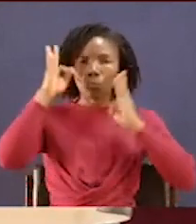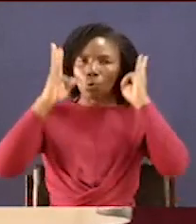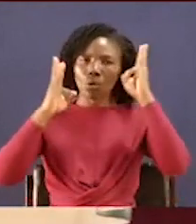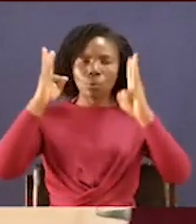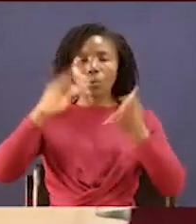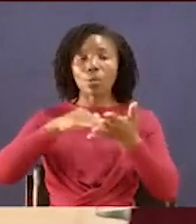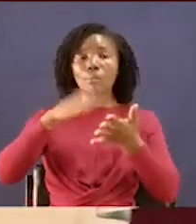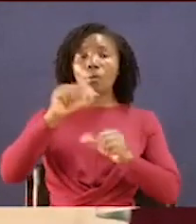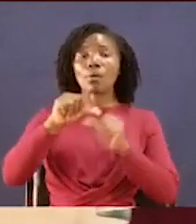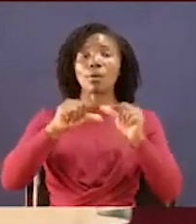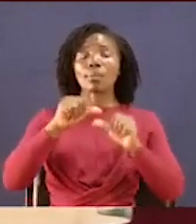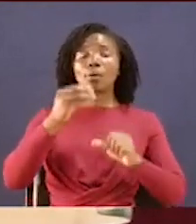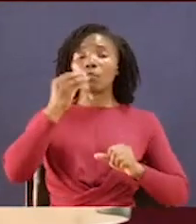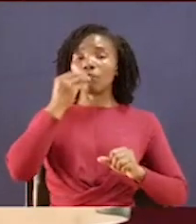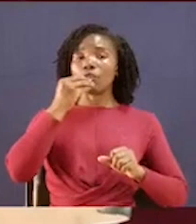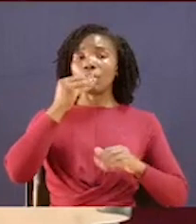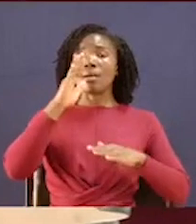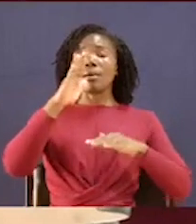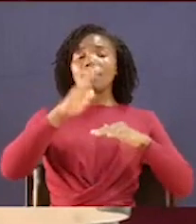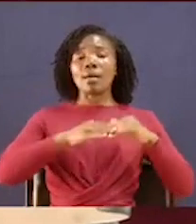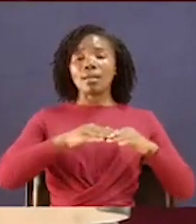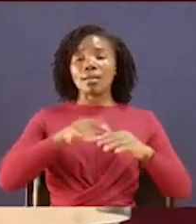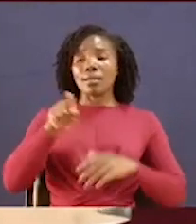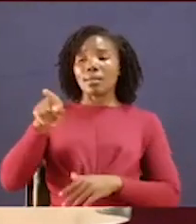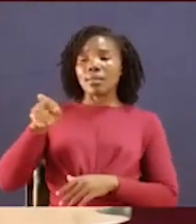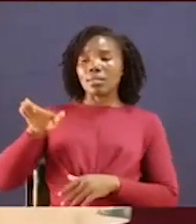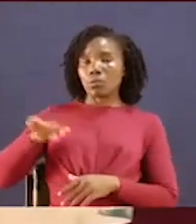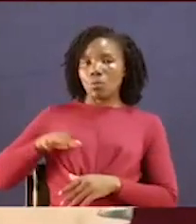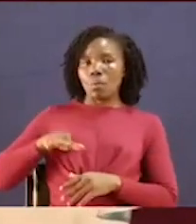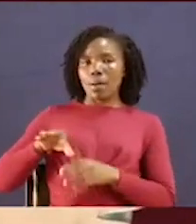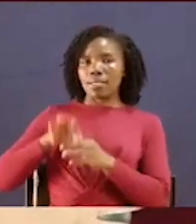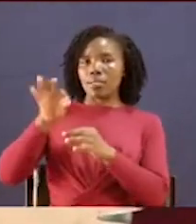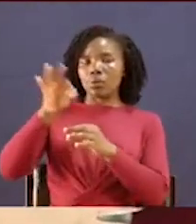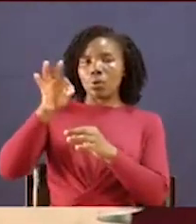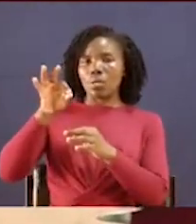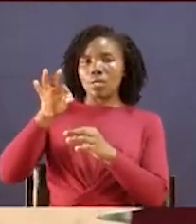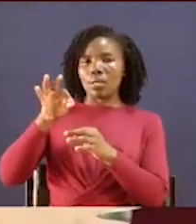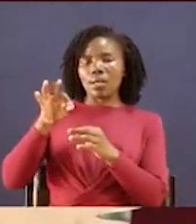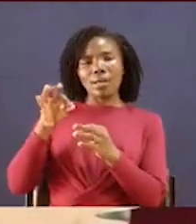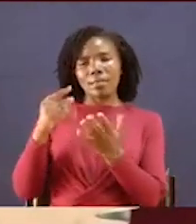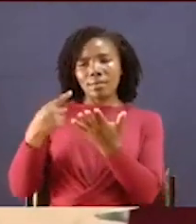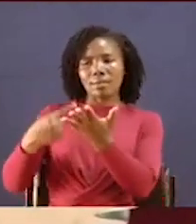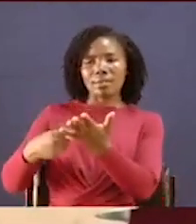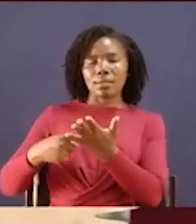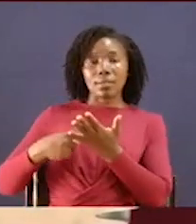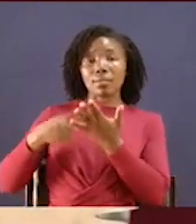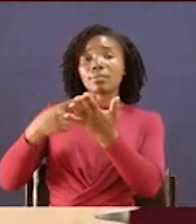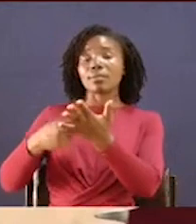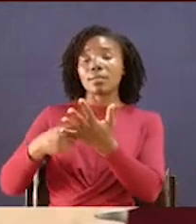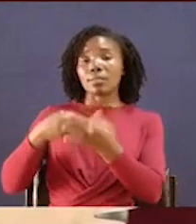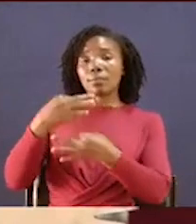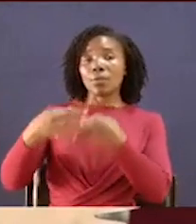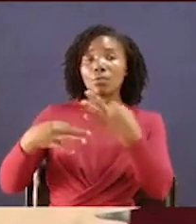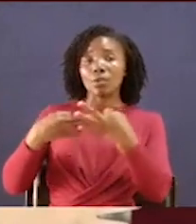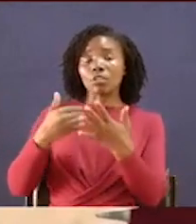than the soul of this woman. And they're interrupting a very good fellowship and interaction between